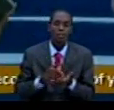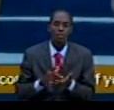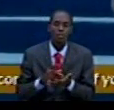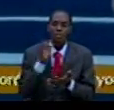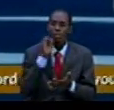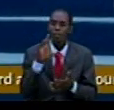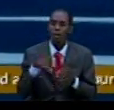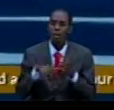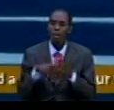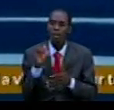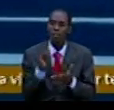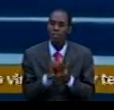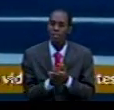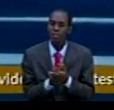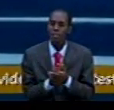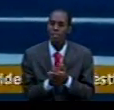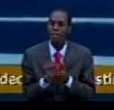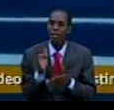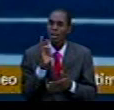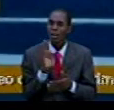that my lips became,